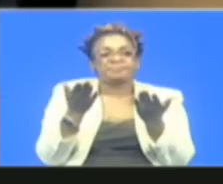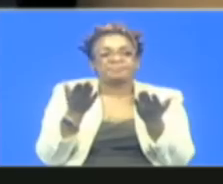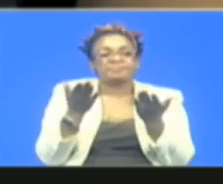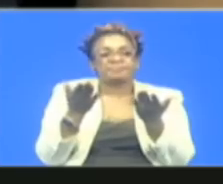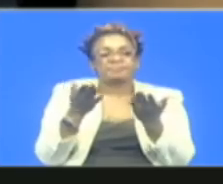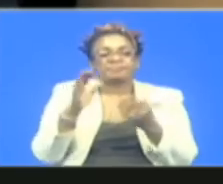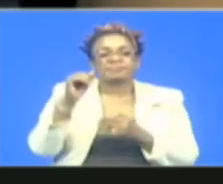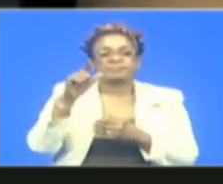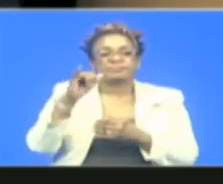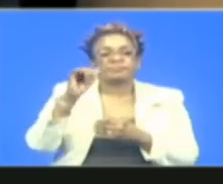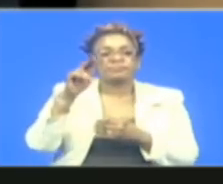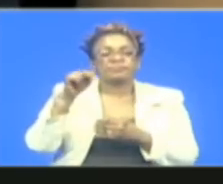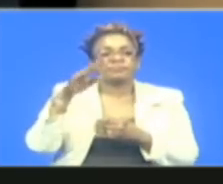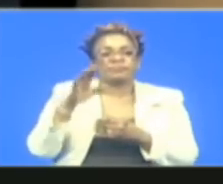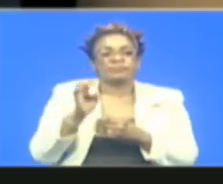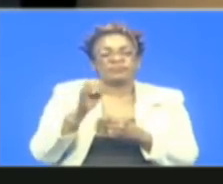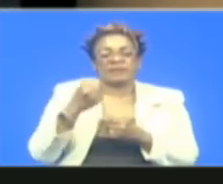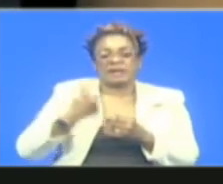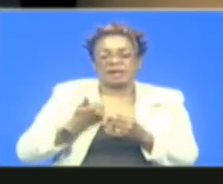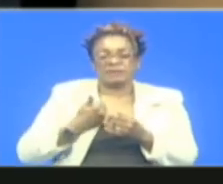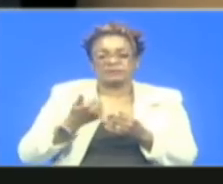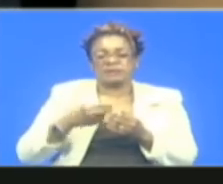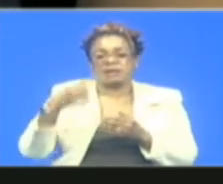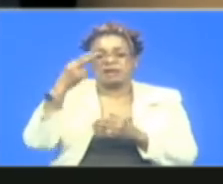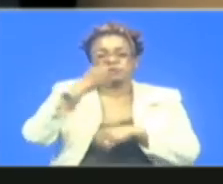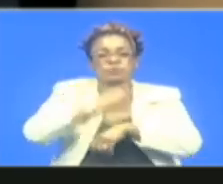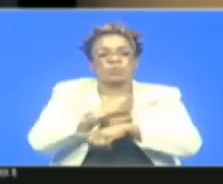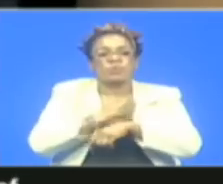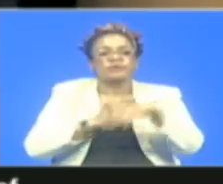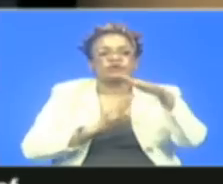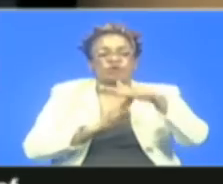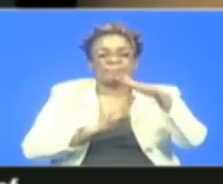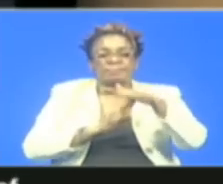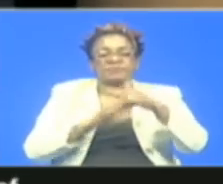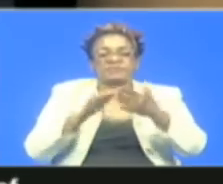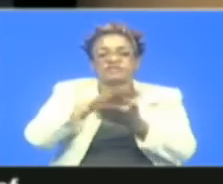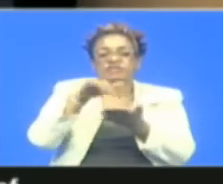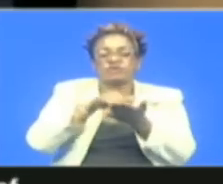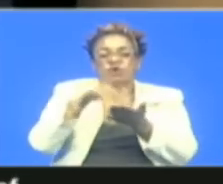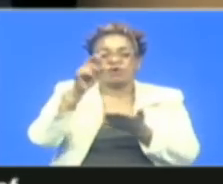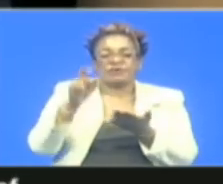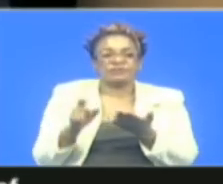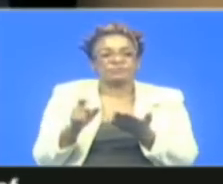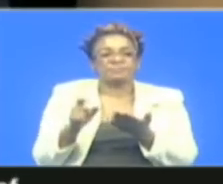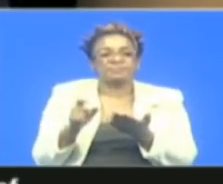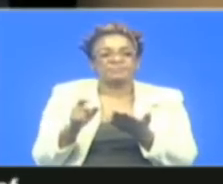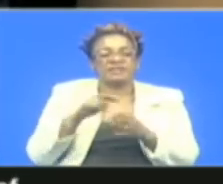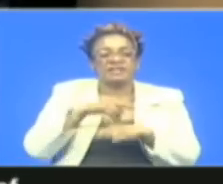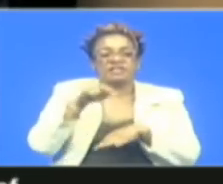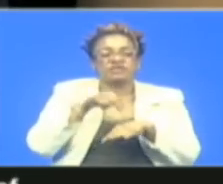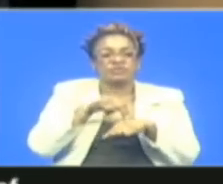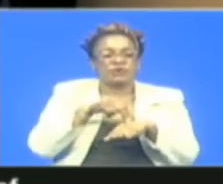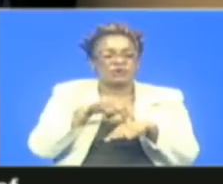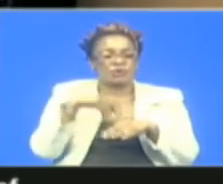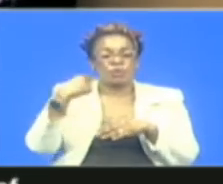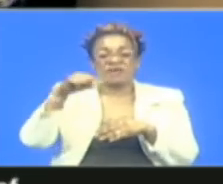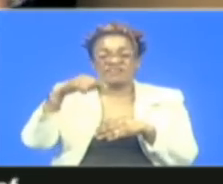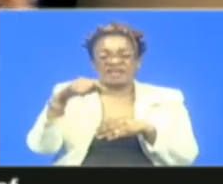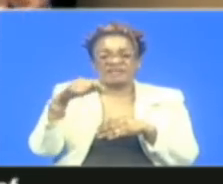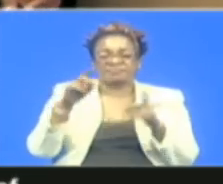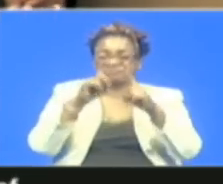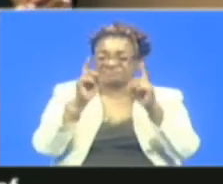Alliance Girls High School and Alliance High School have topped in the Central Region in the national qualifying test in